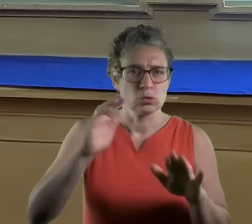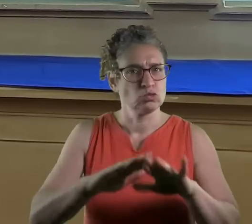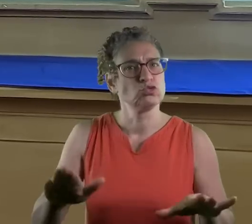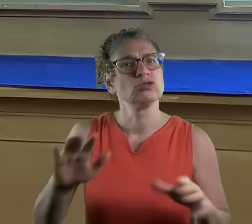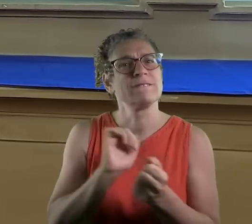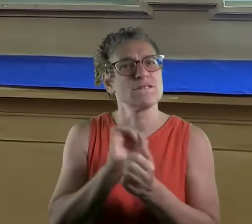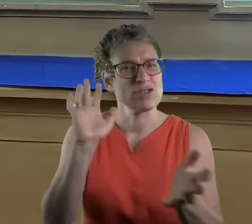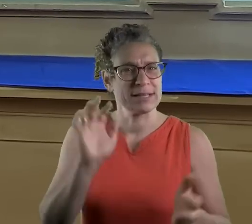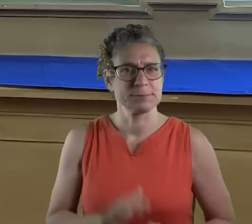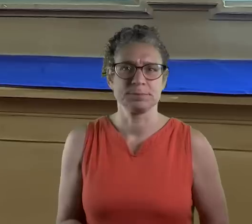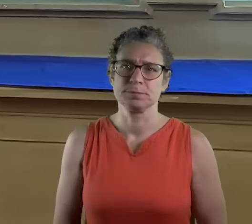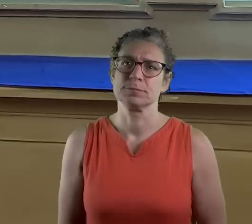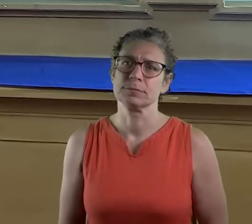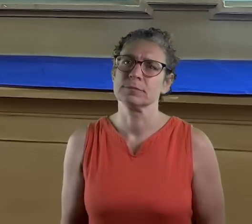free.